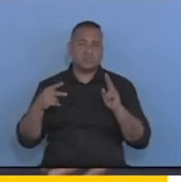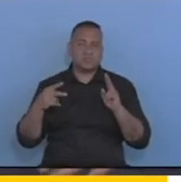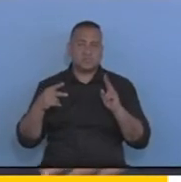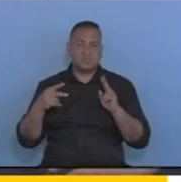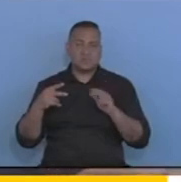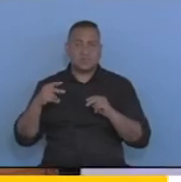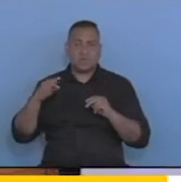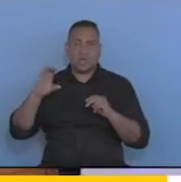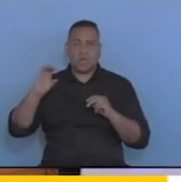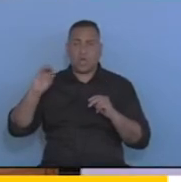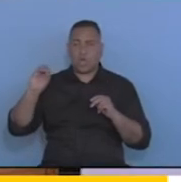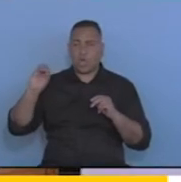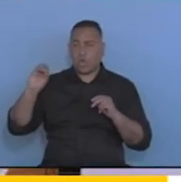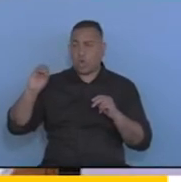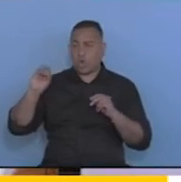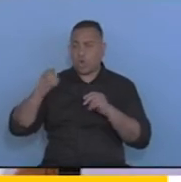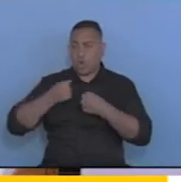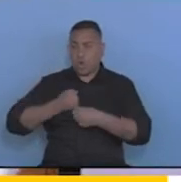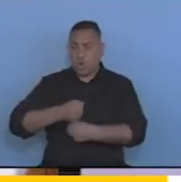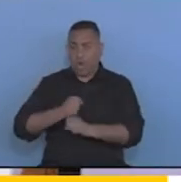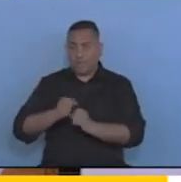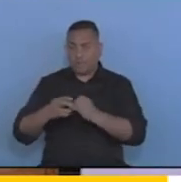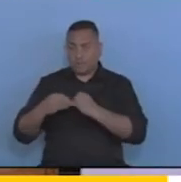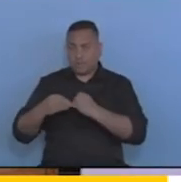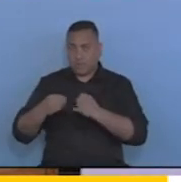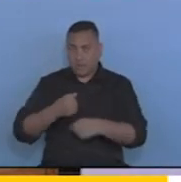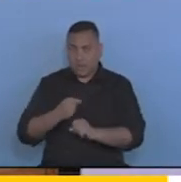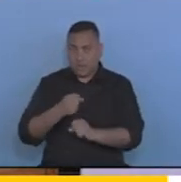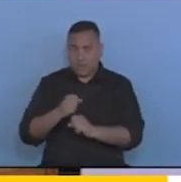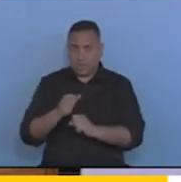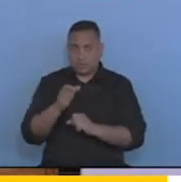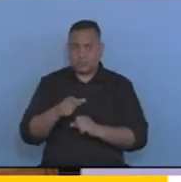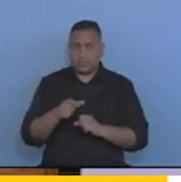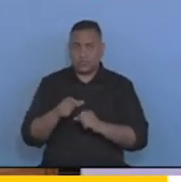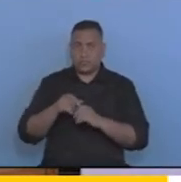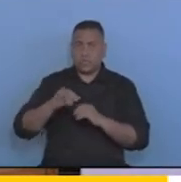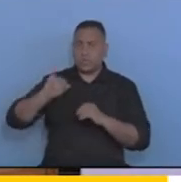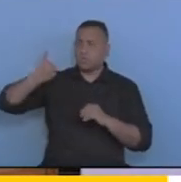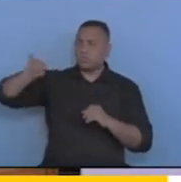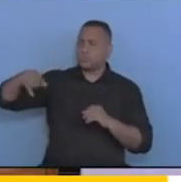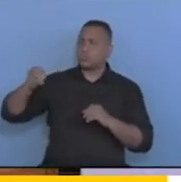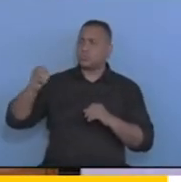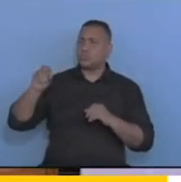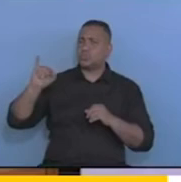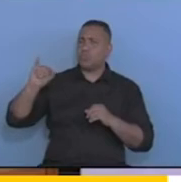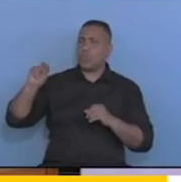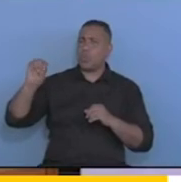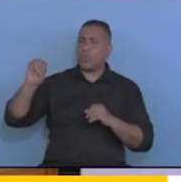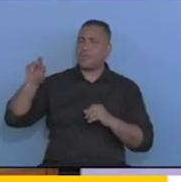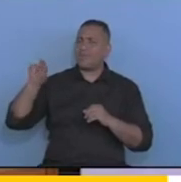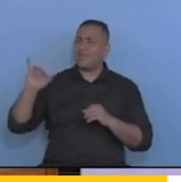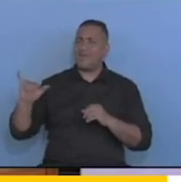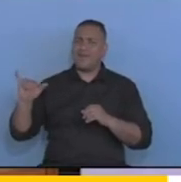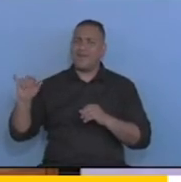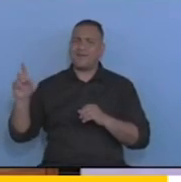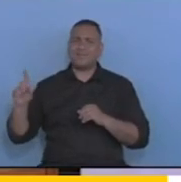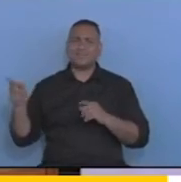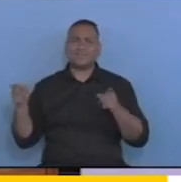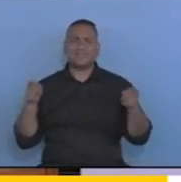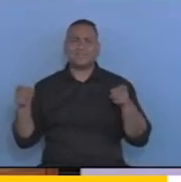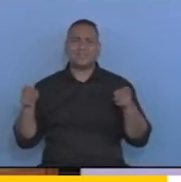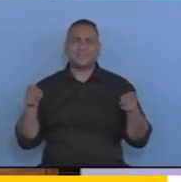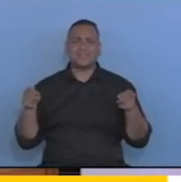Okay. Please. So many times we have this misconception when students come in. They don't really know what it is. Mm.